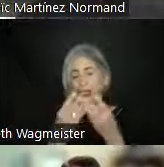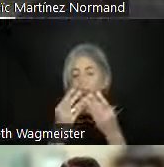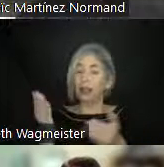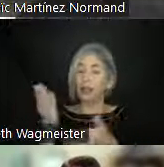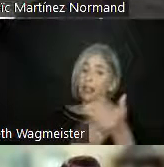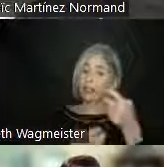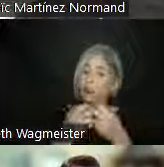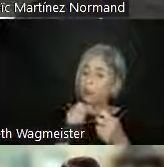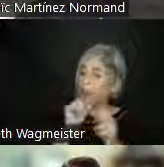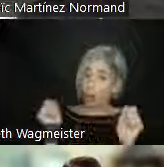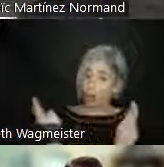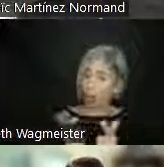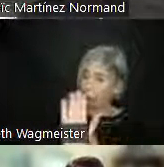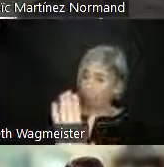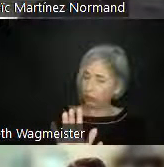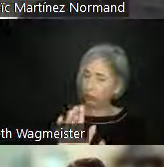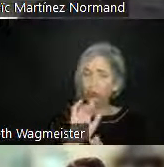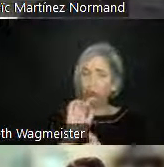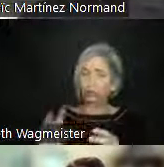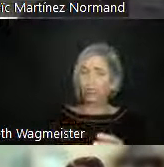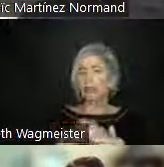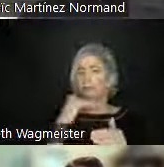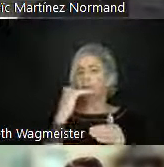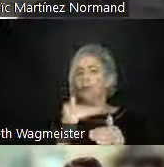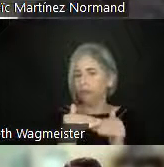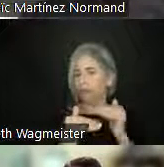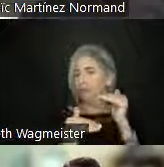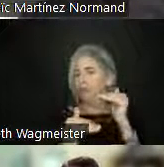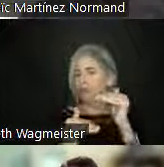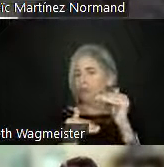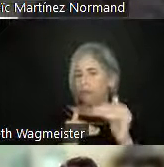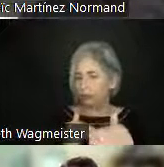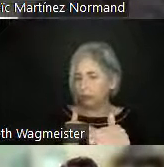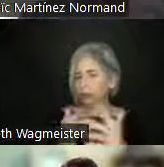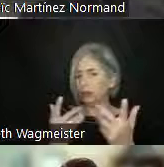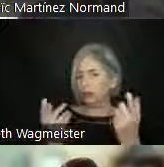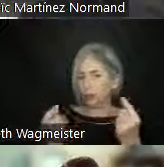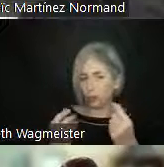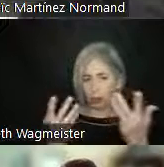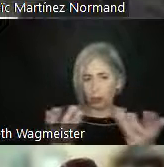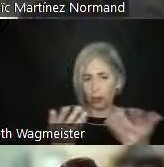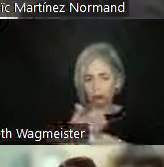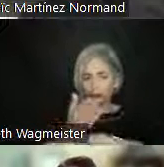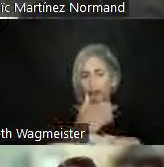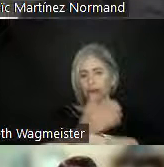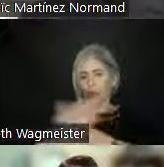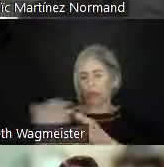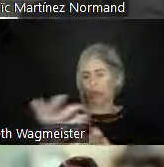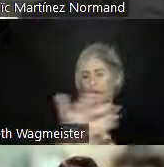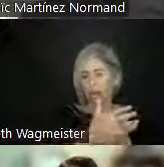problems, not all of them, and really as a stepping stone to be able to better collect and share the data,